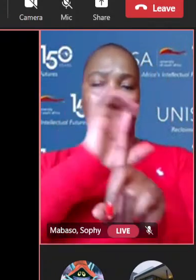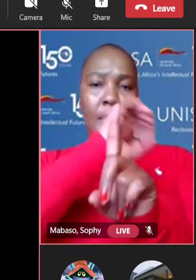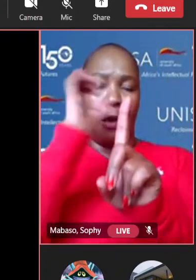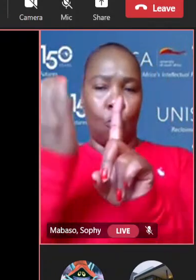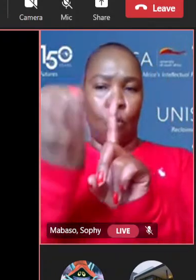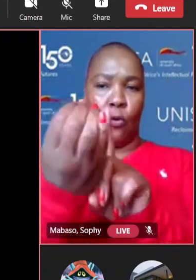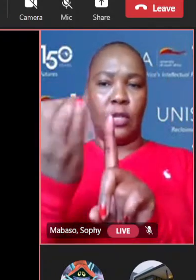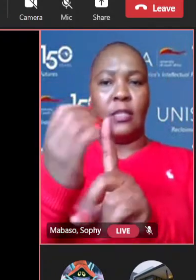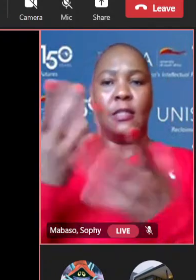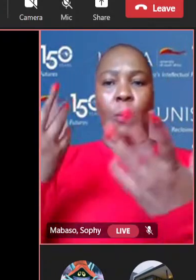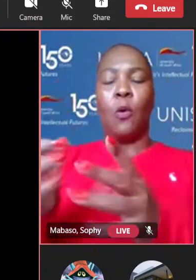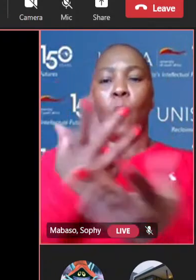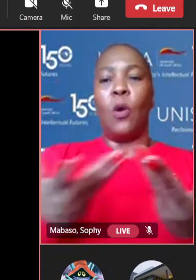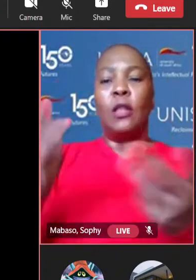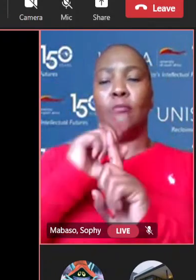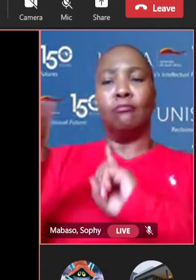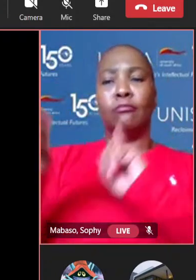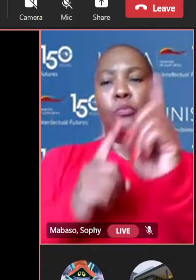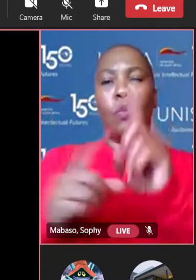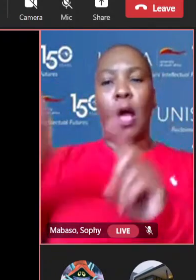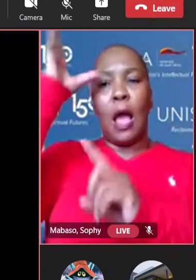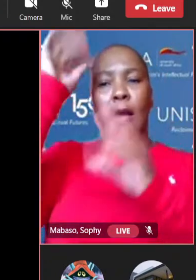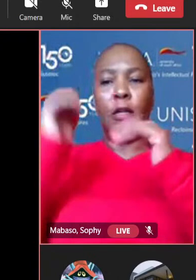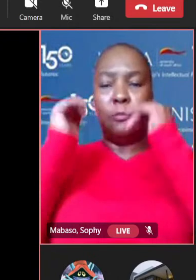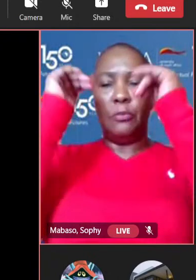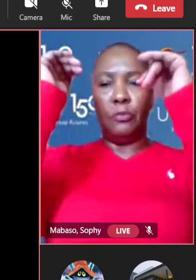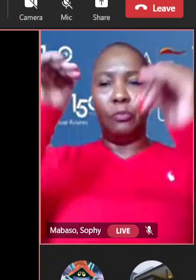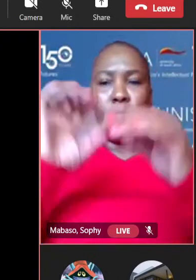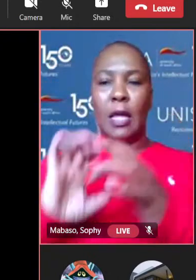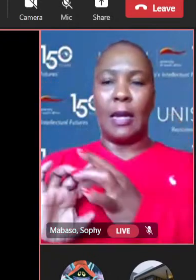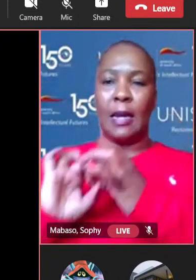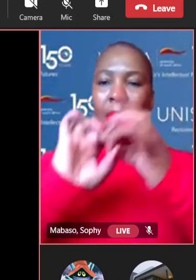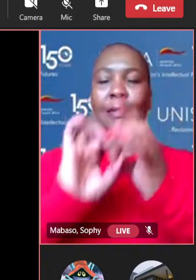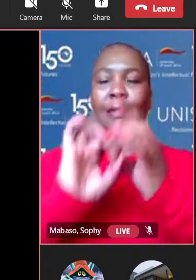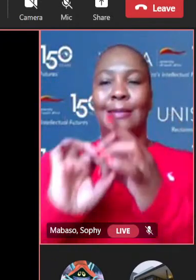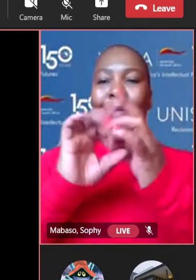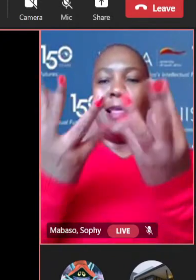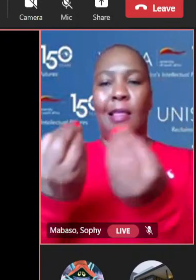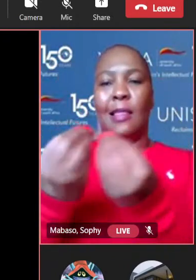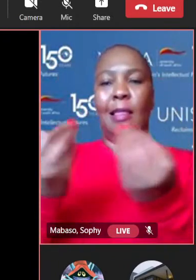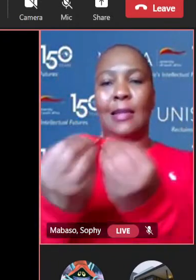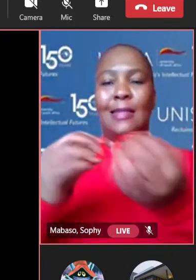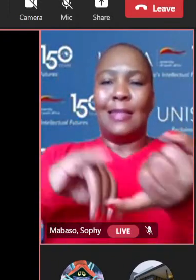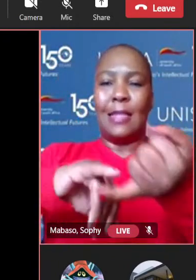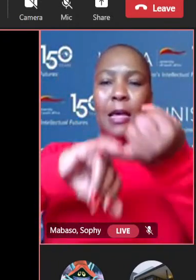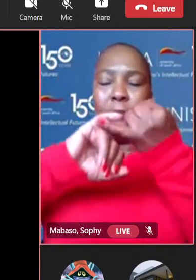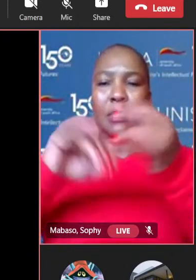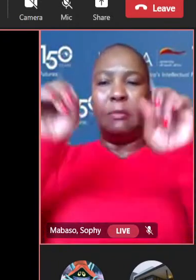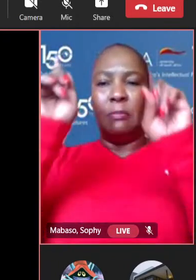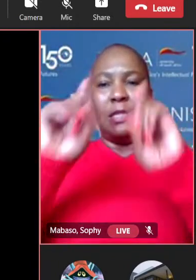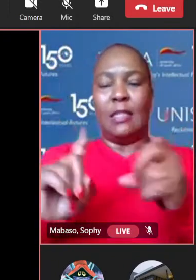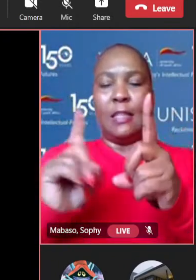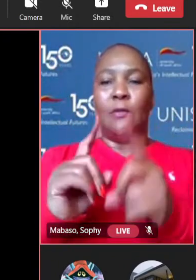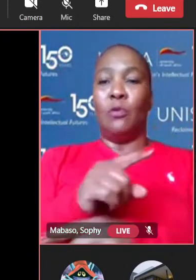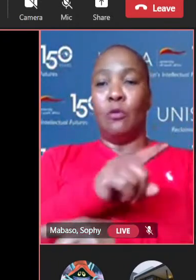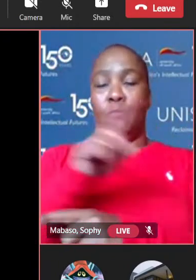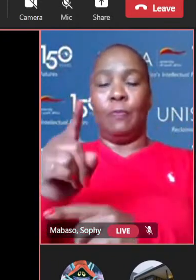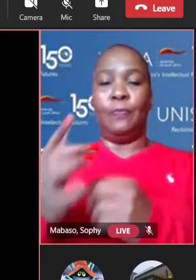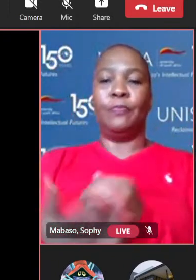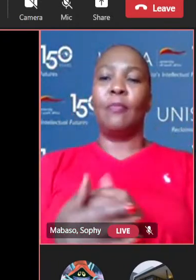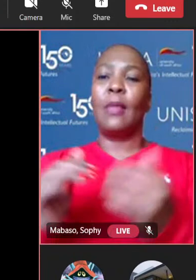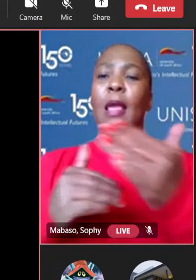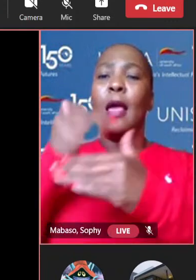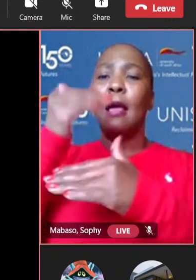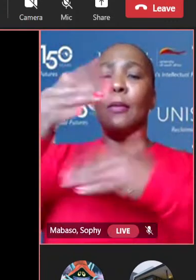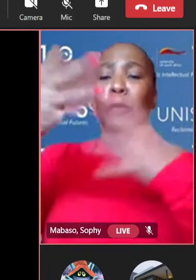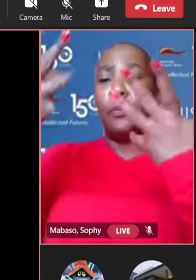they will be talking about academic-related matters, subject-specific matters with you. After that, we expect